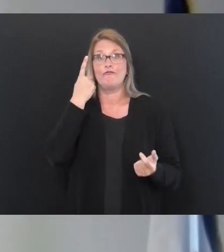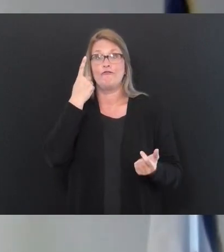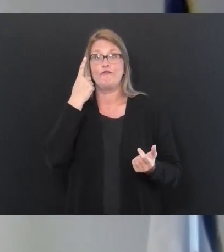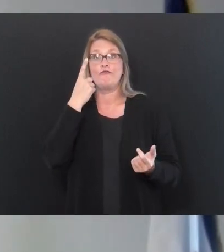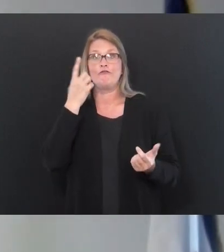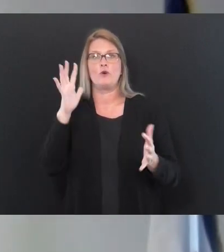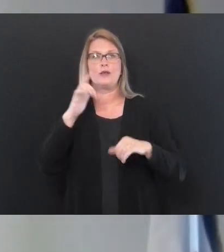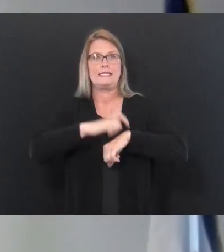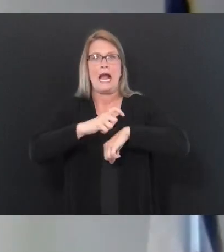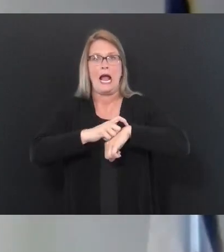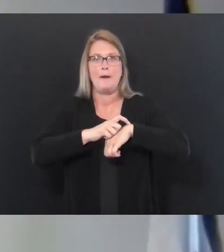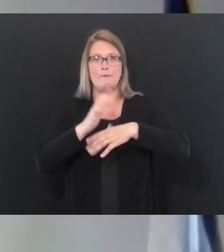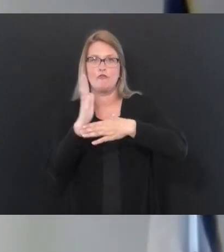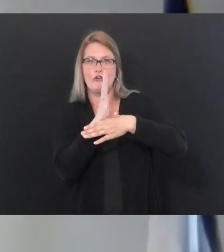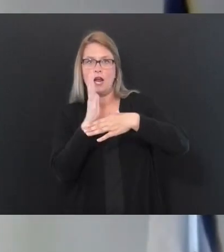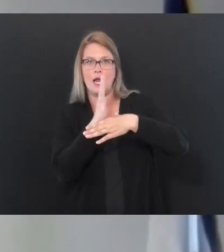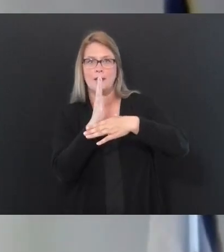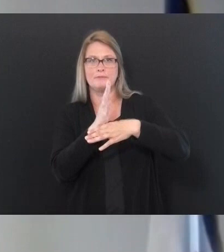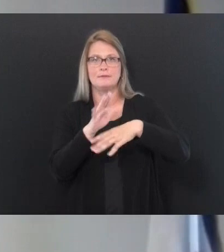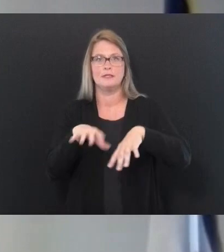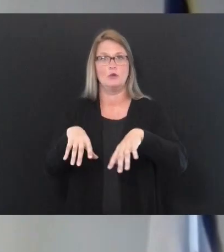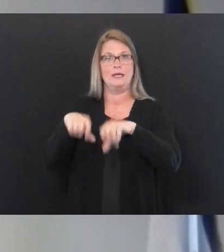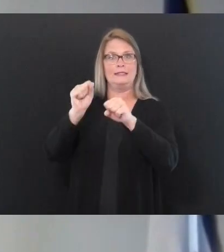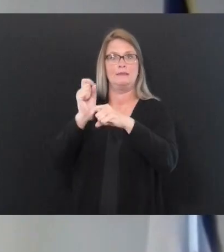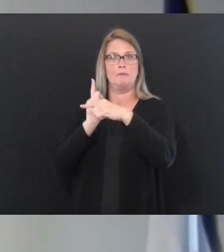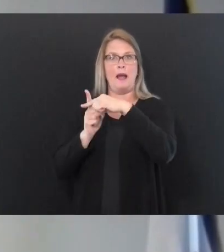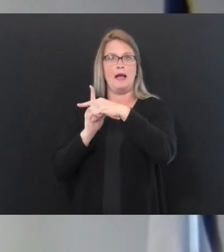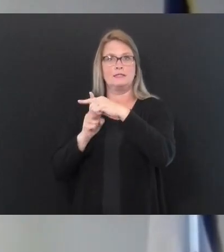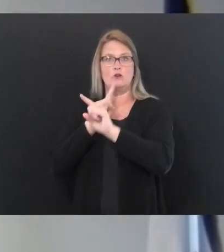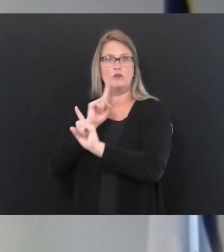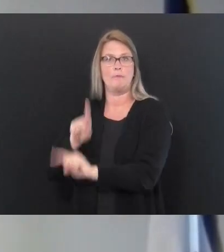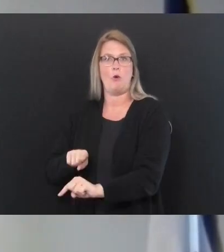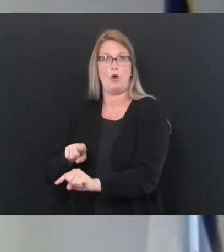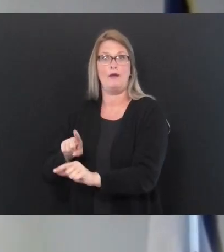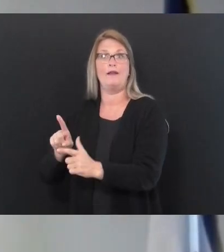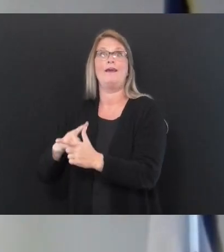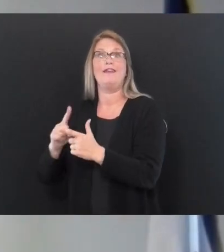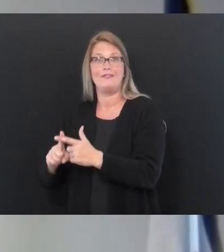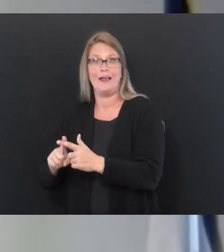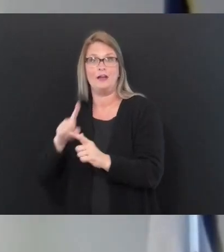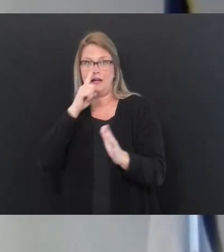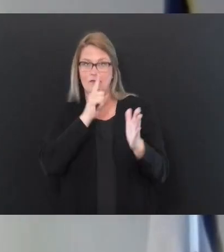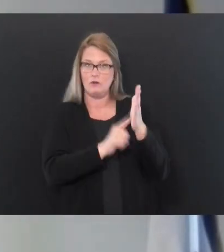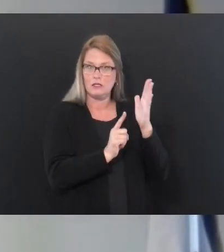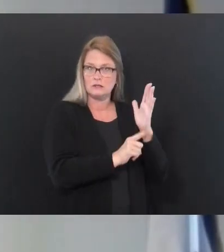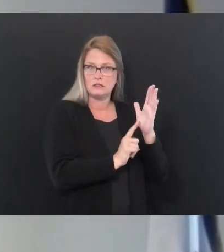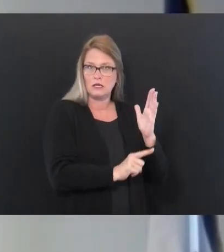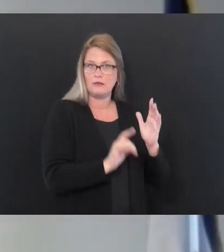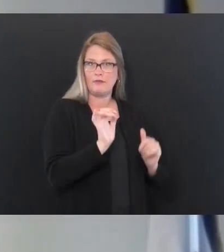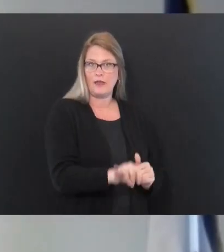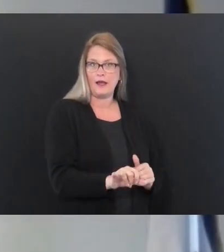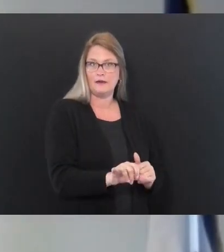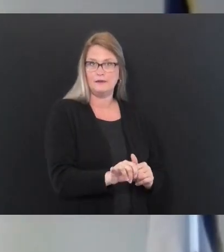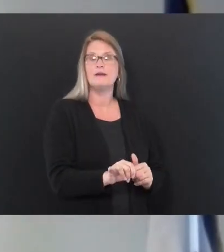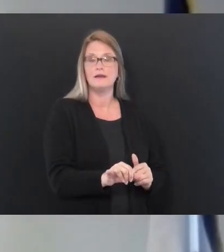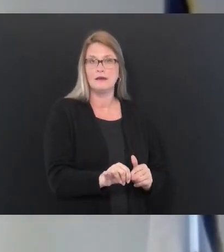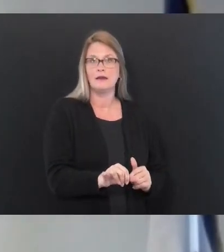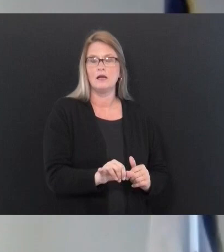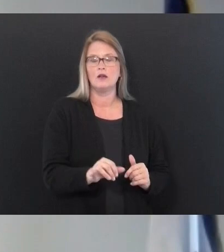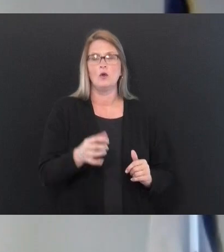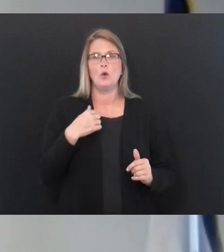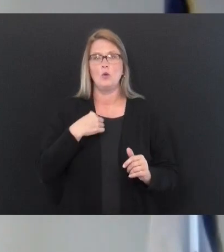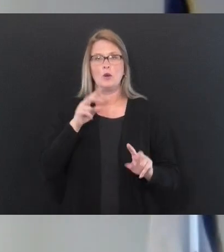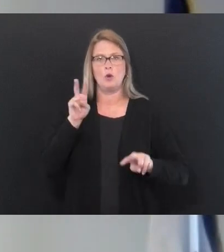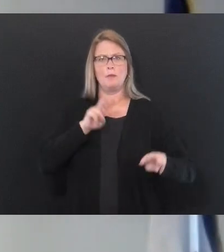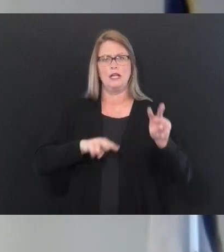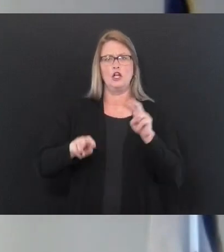what's the time frame between receiving a positive report and being able to really contact that individual? and to do that contact tracing and those kinds of things. We'll be looking at